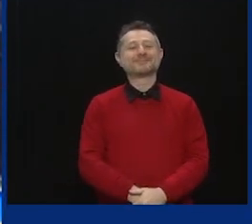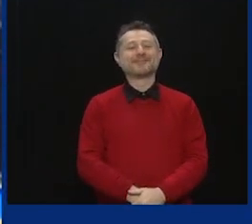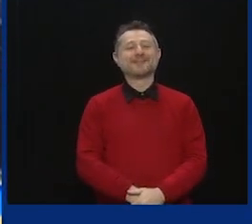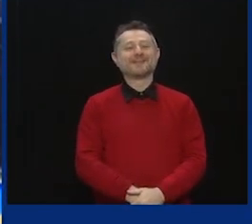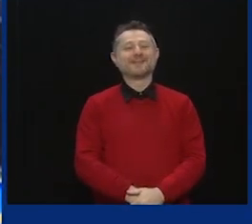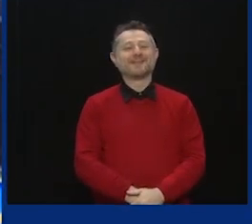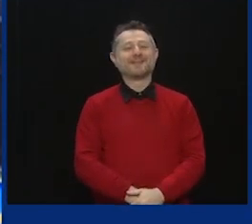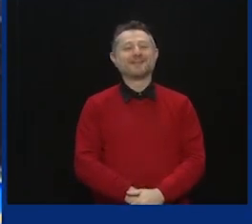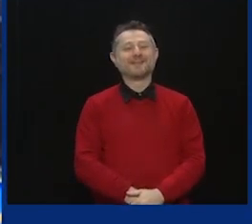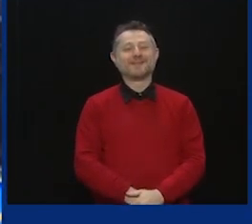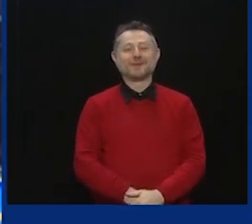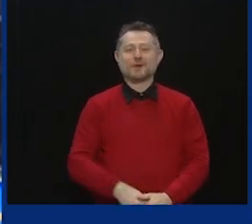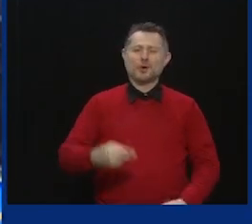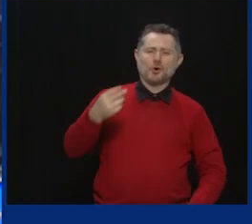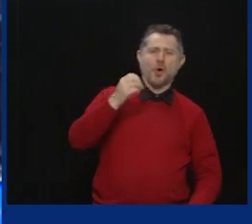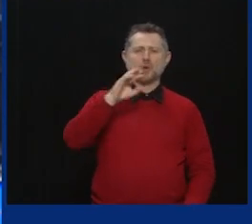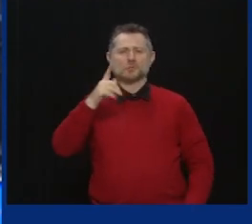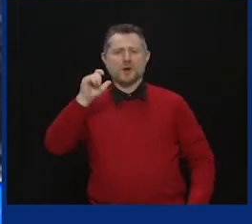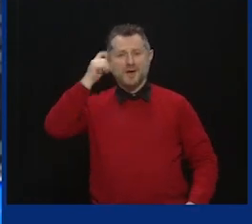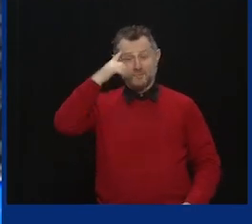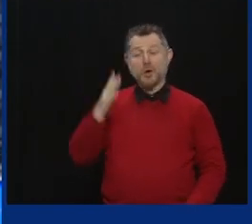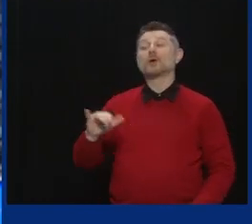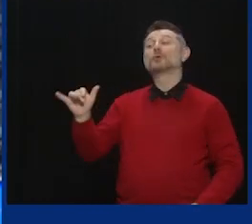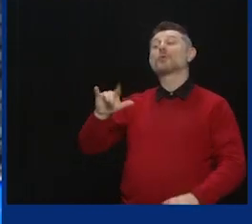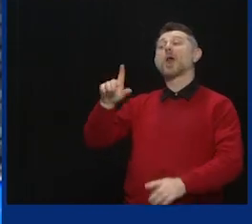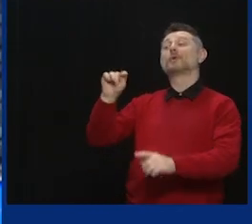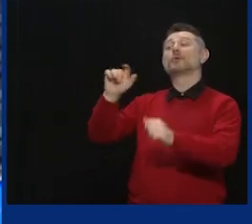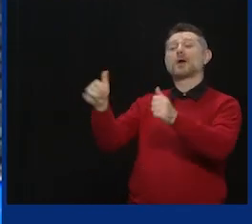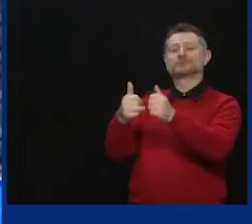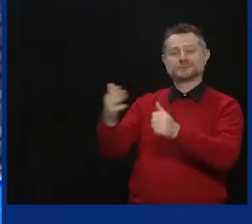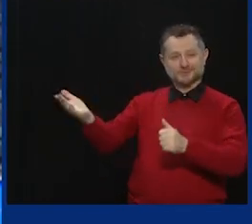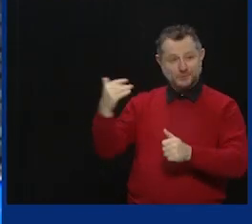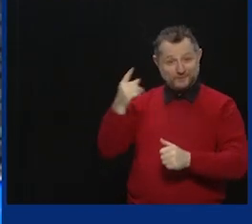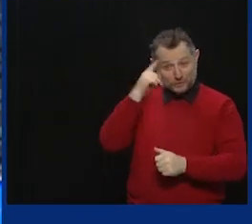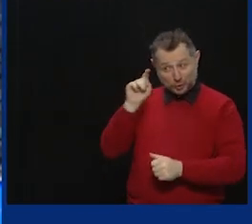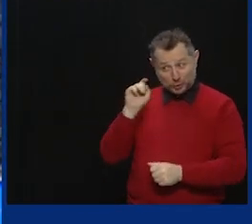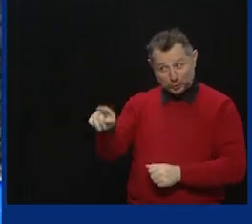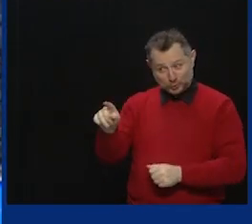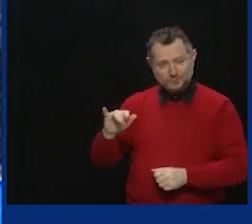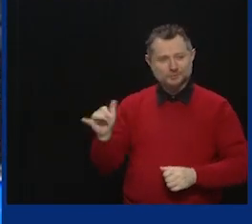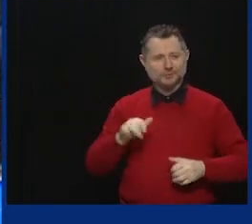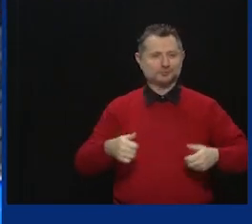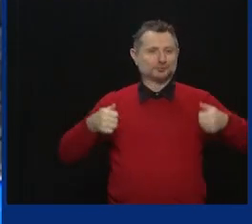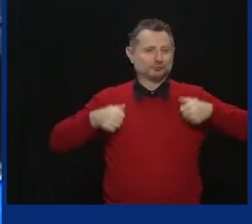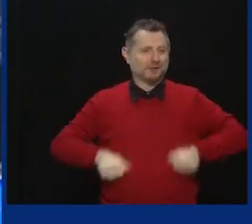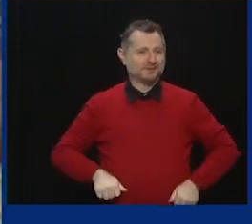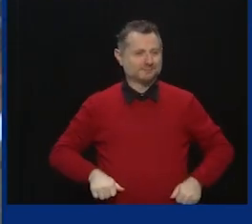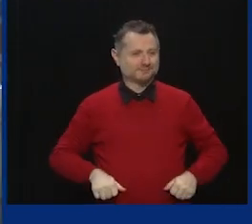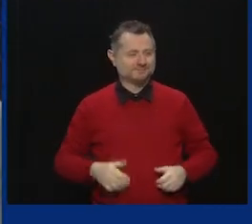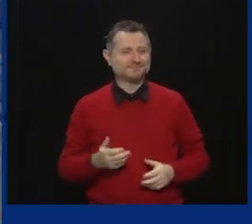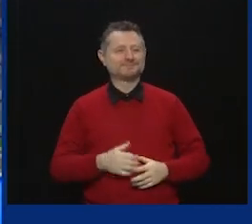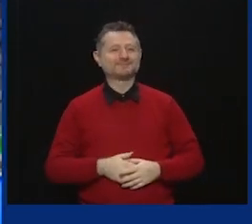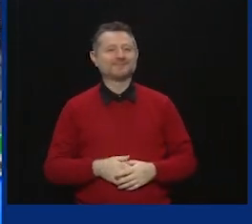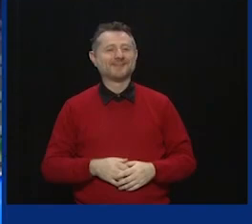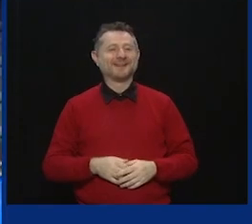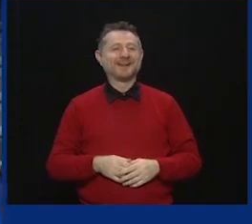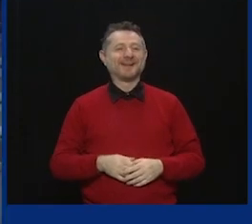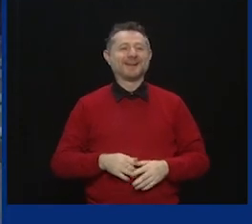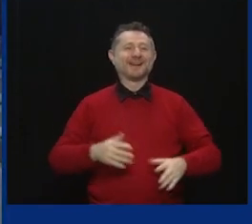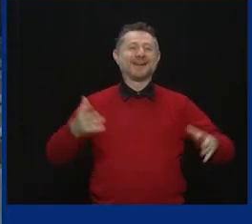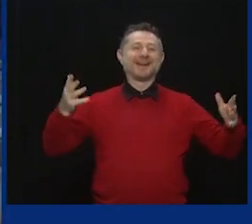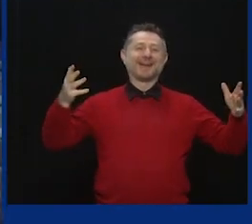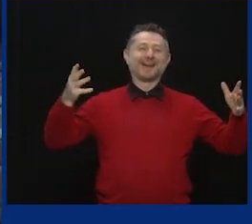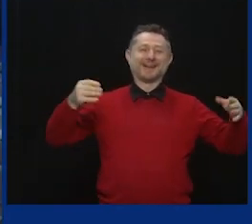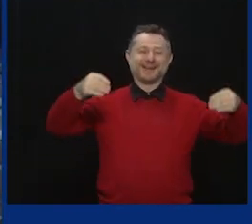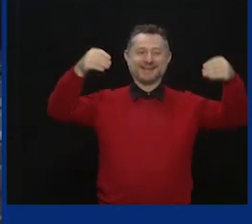Lieutenant Governor Benjamin. Got one for you as well. I guess you guys are squaring off against each other. We've got a little scrimmage